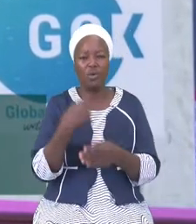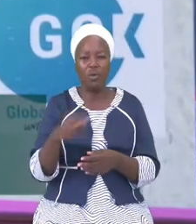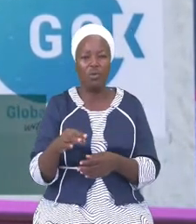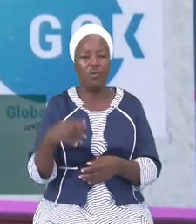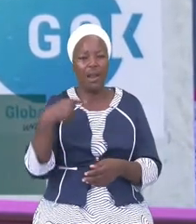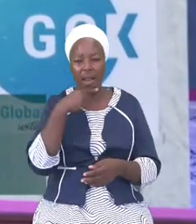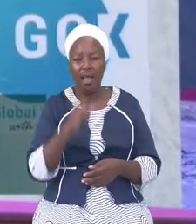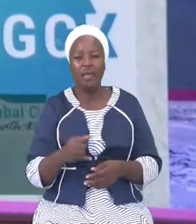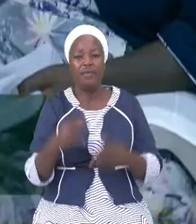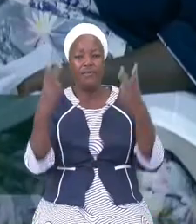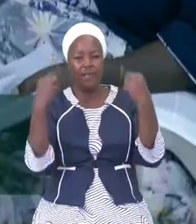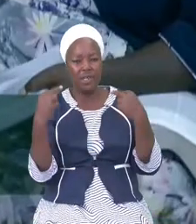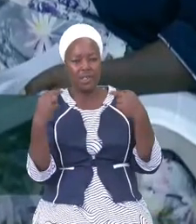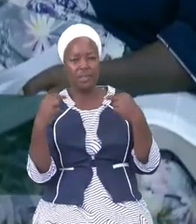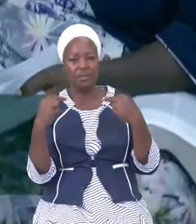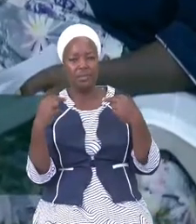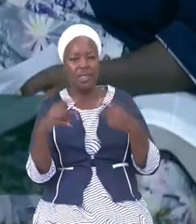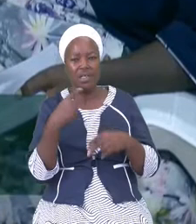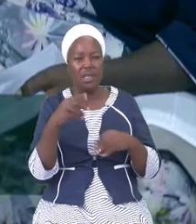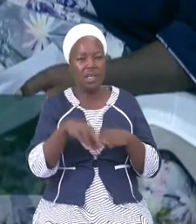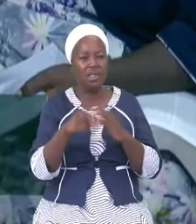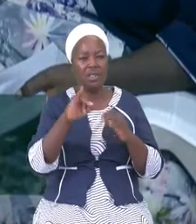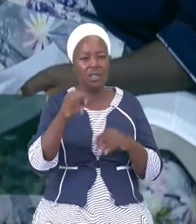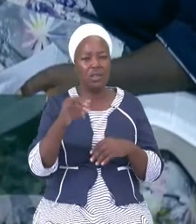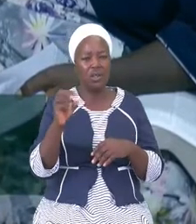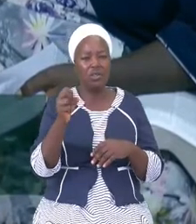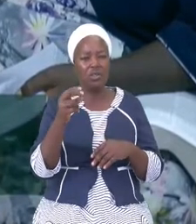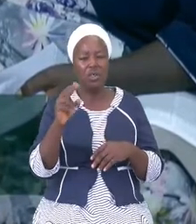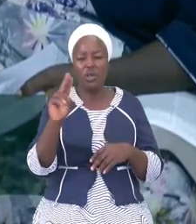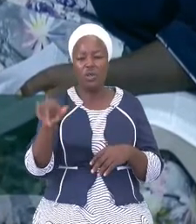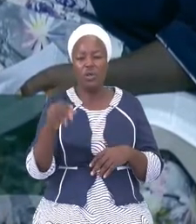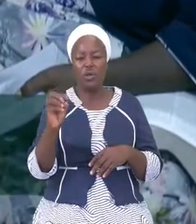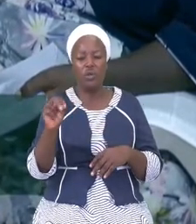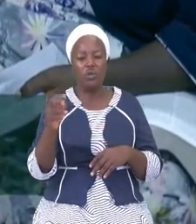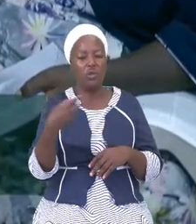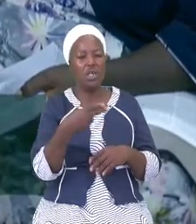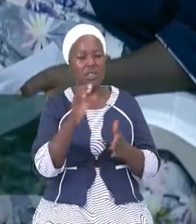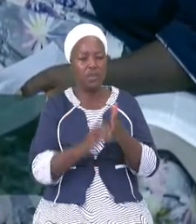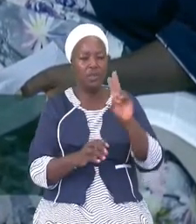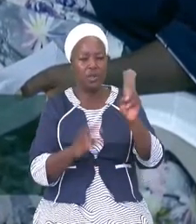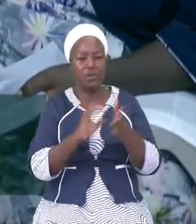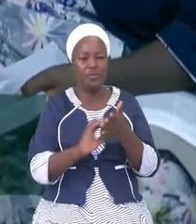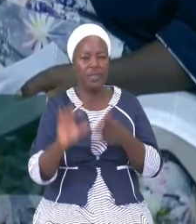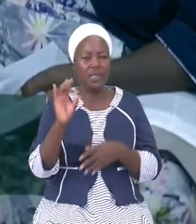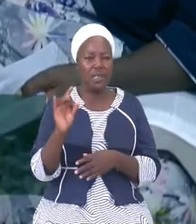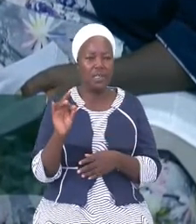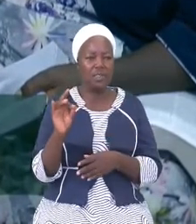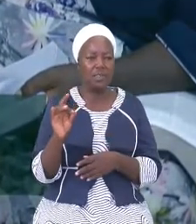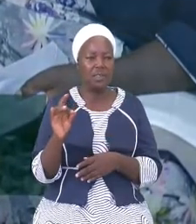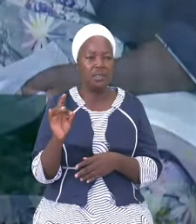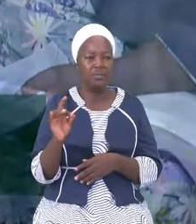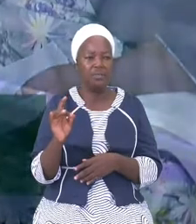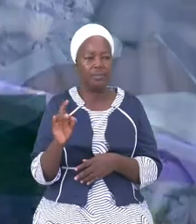lying vanities. It says in Jonah chapter 2, reading there from verse 8, it